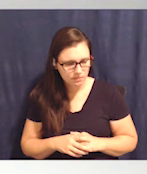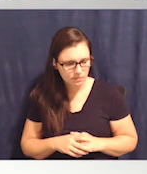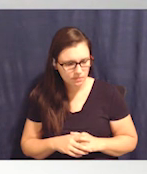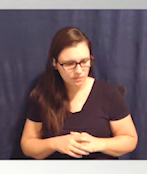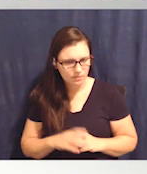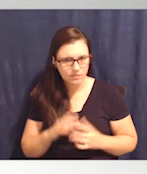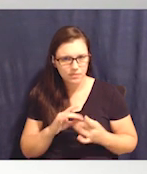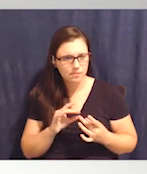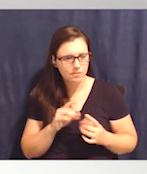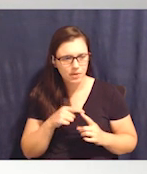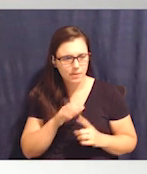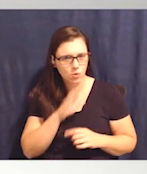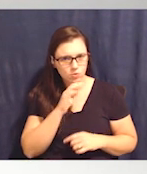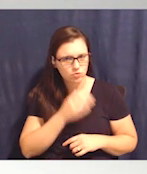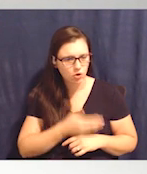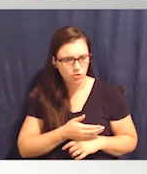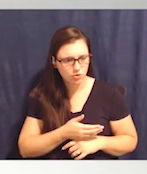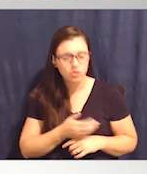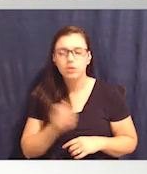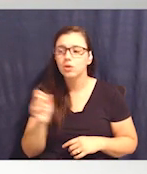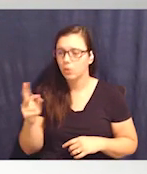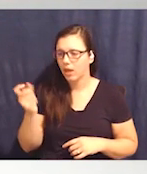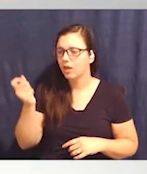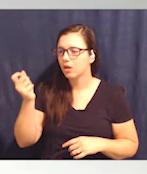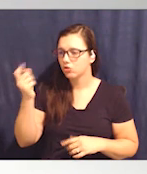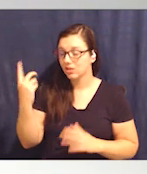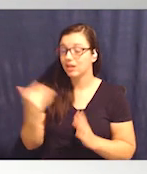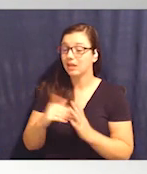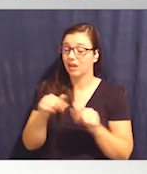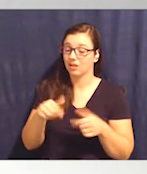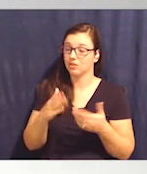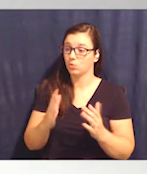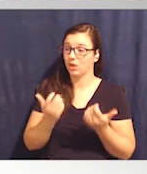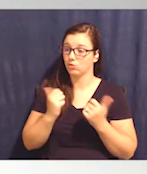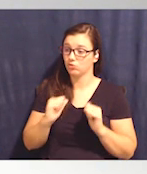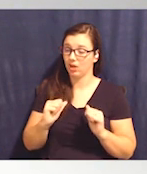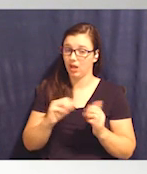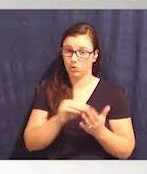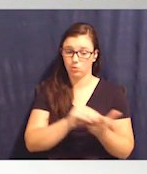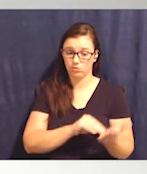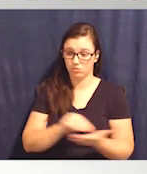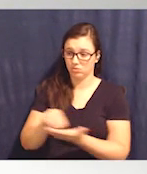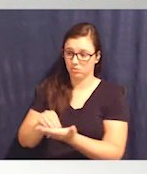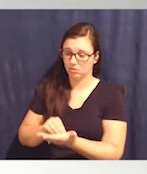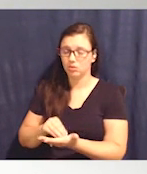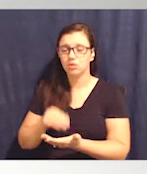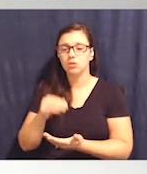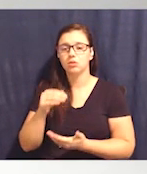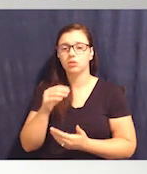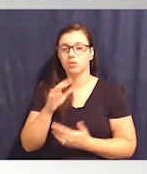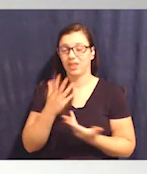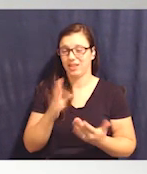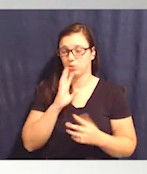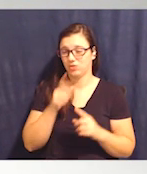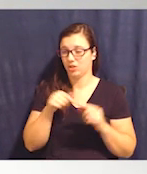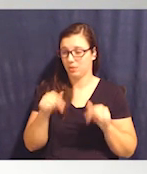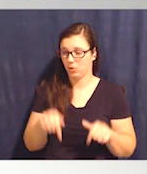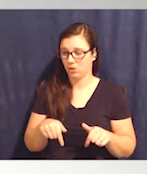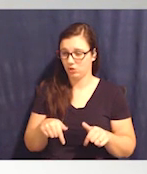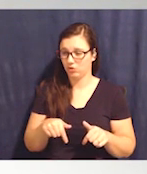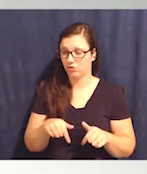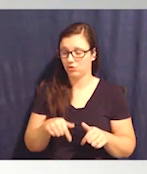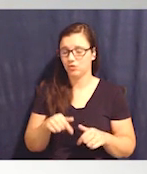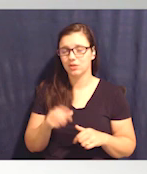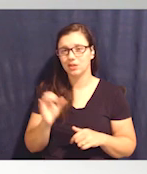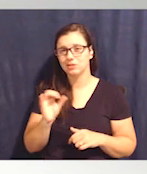I understand. But again, it's a way to try and break those out. But if you think the things we've talked about here and put it in play, it's a way. And if you're doing that and